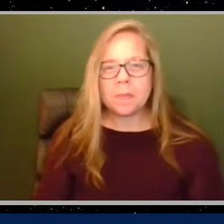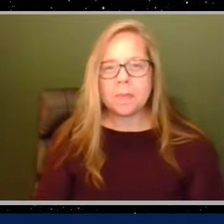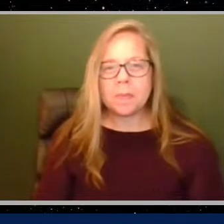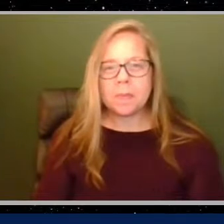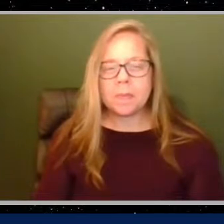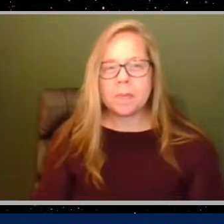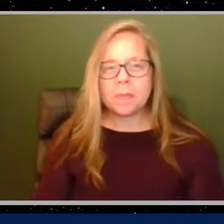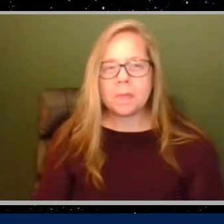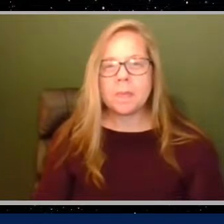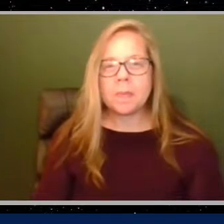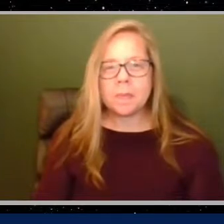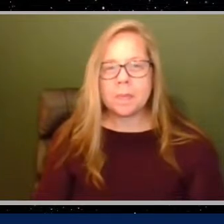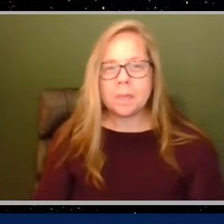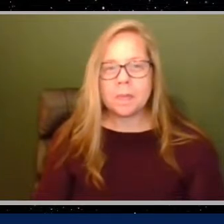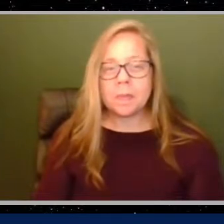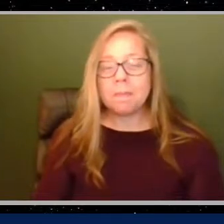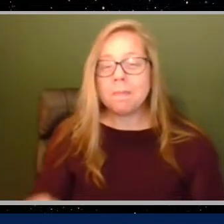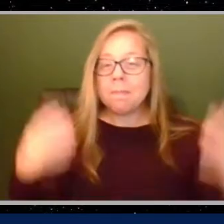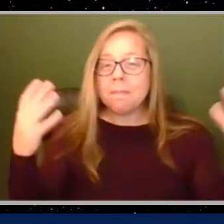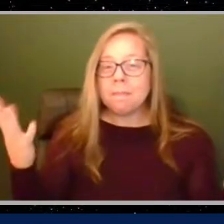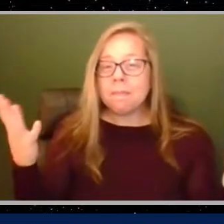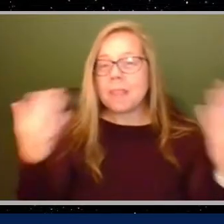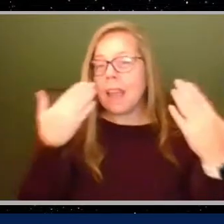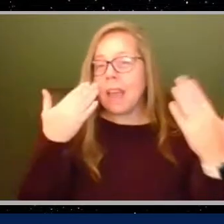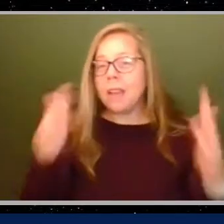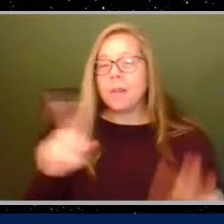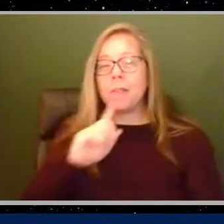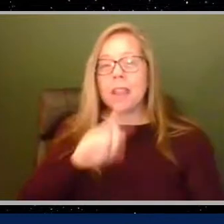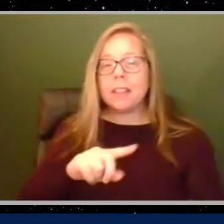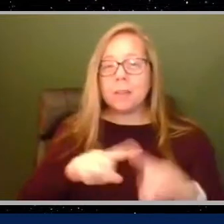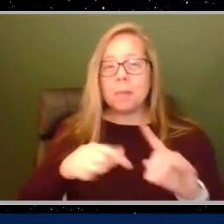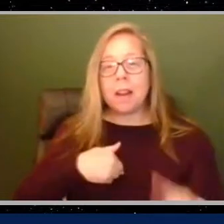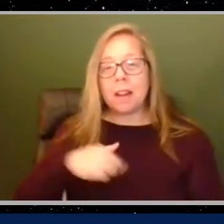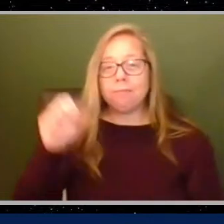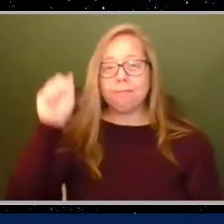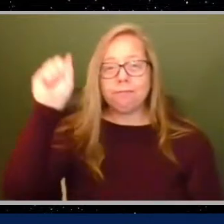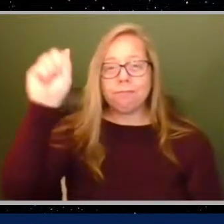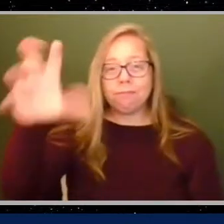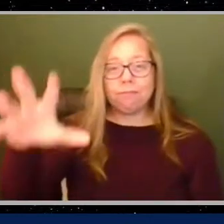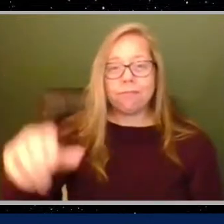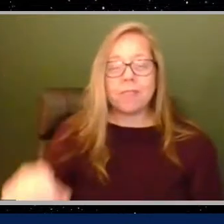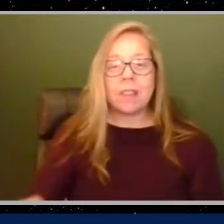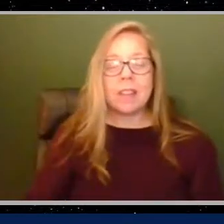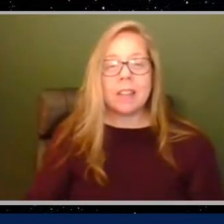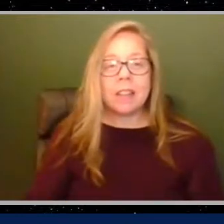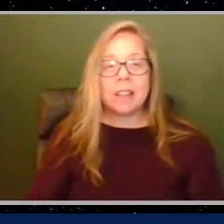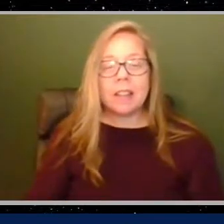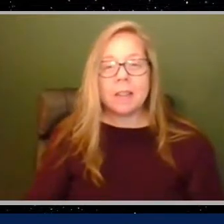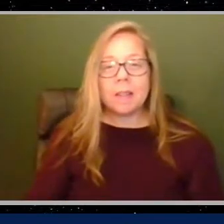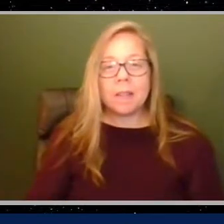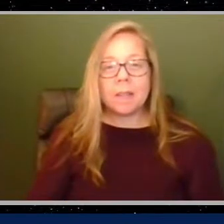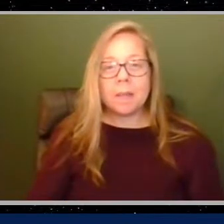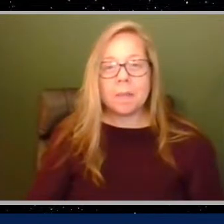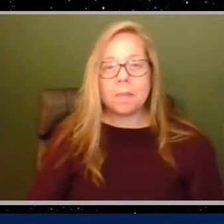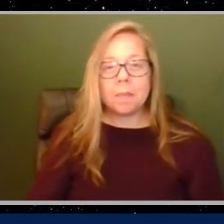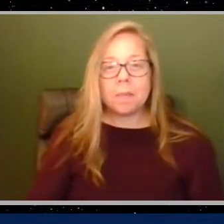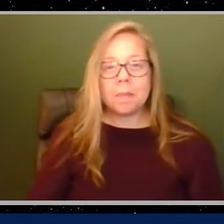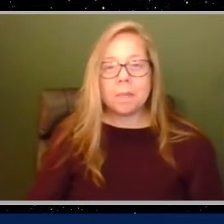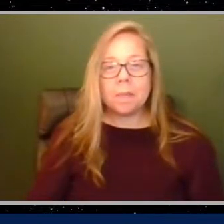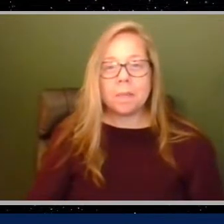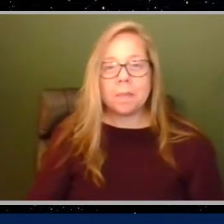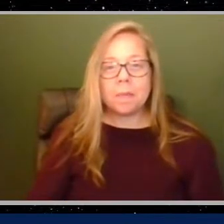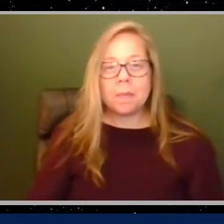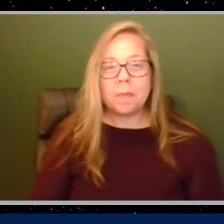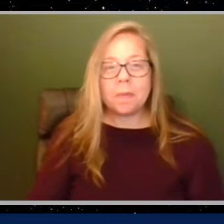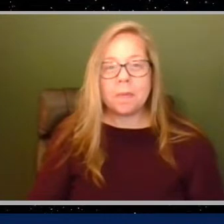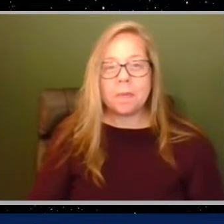This is, again, I don't know the answer to this question, but I will put it out for everyone on the show. Are there any plans for folks